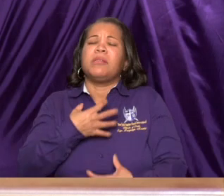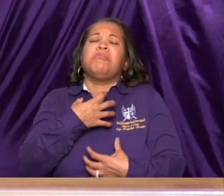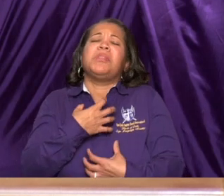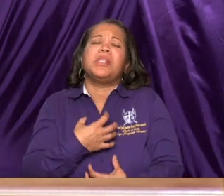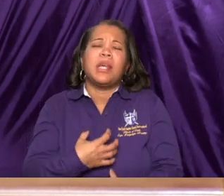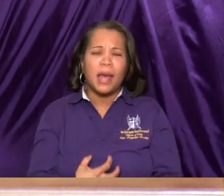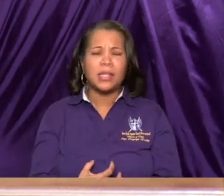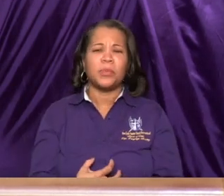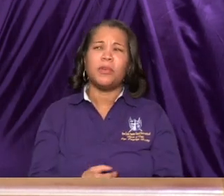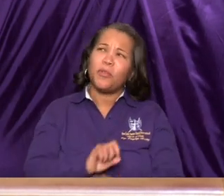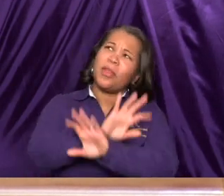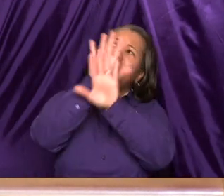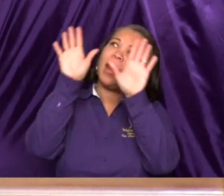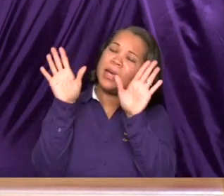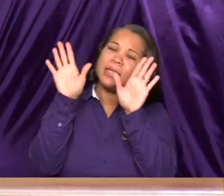light.